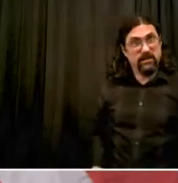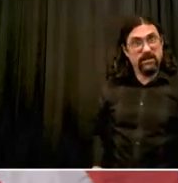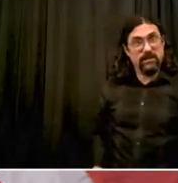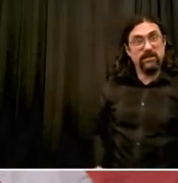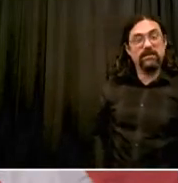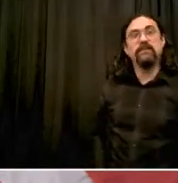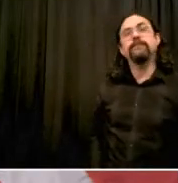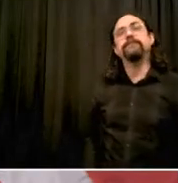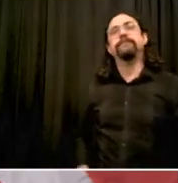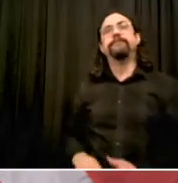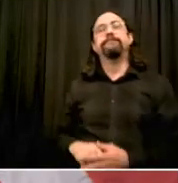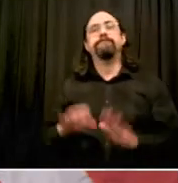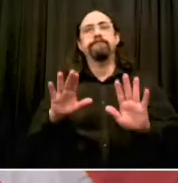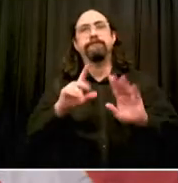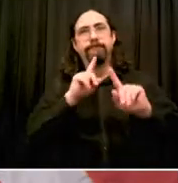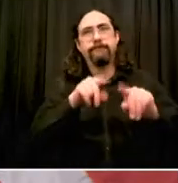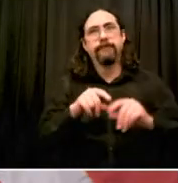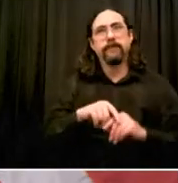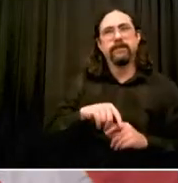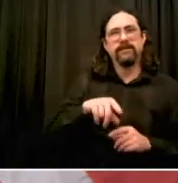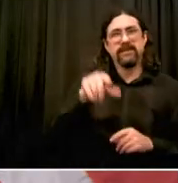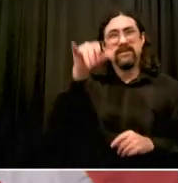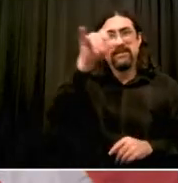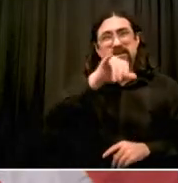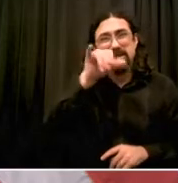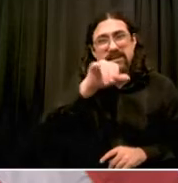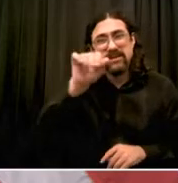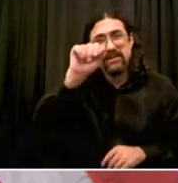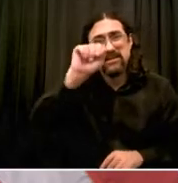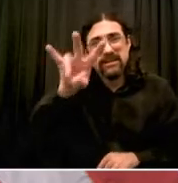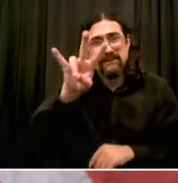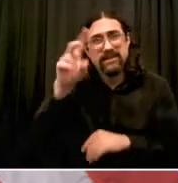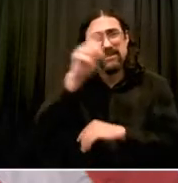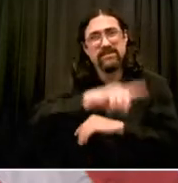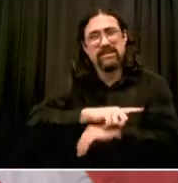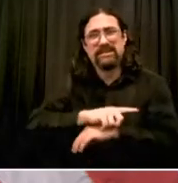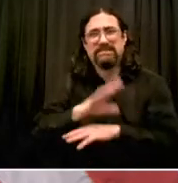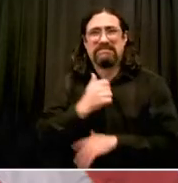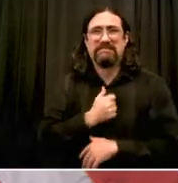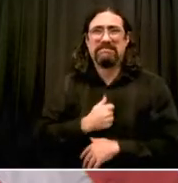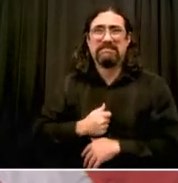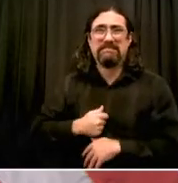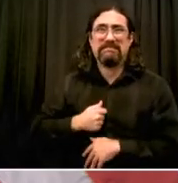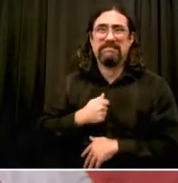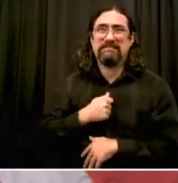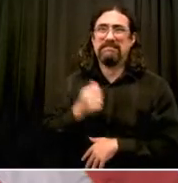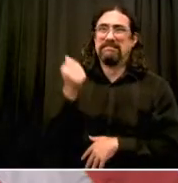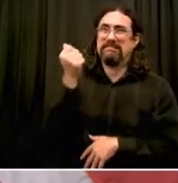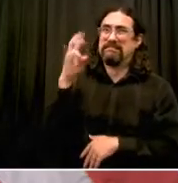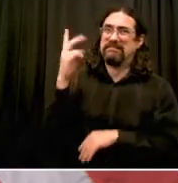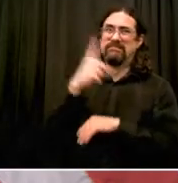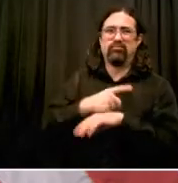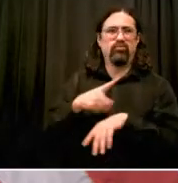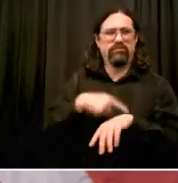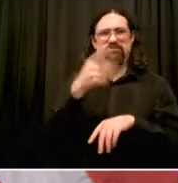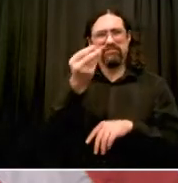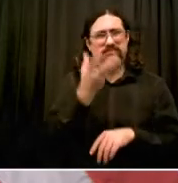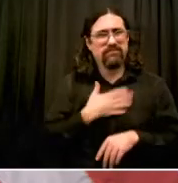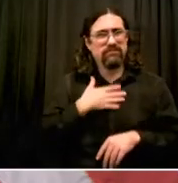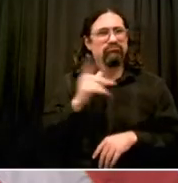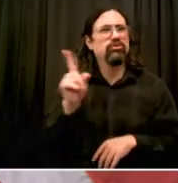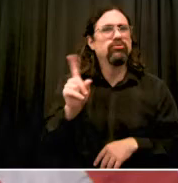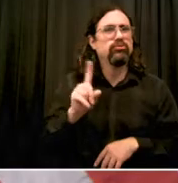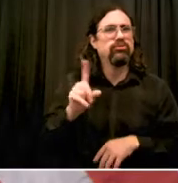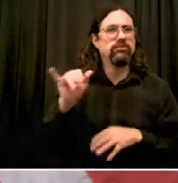that. A couple of thoughts. One is that we all use different labs. The number that